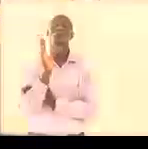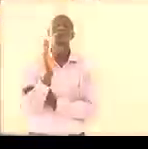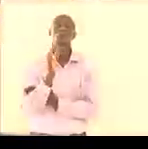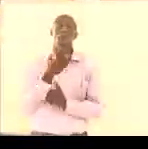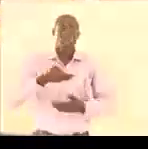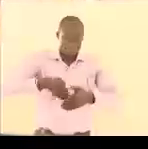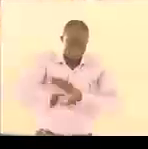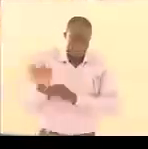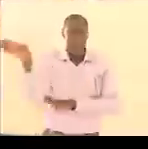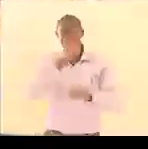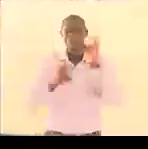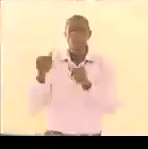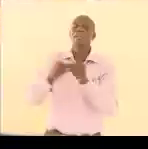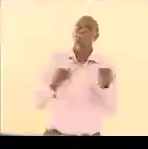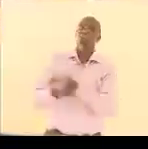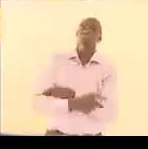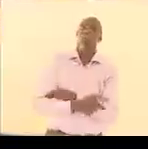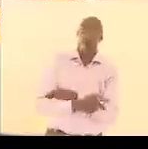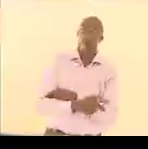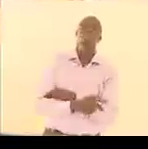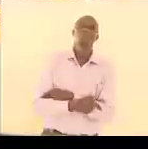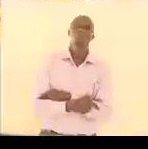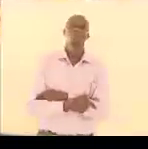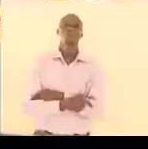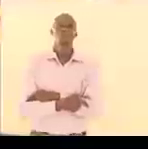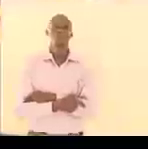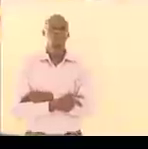the place, and entering trouble every day?